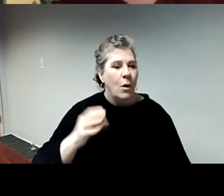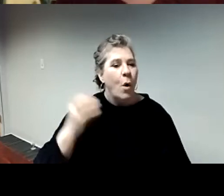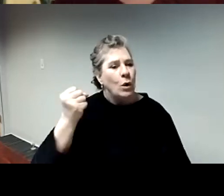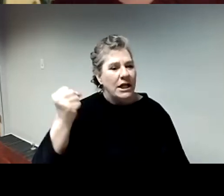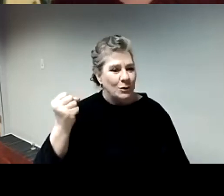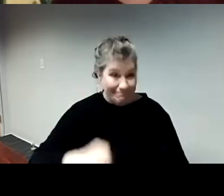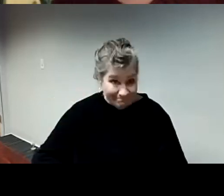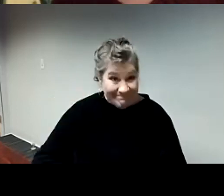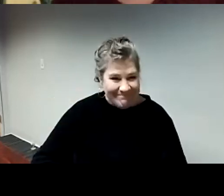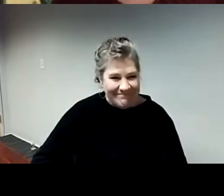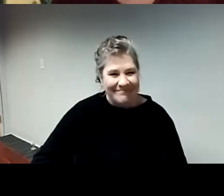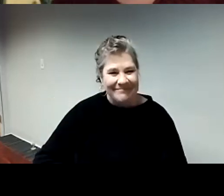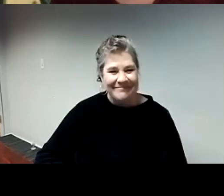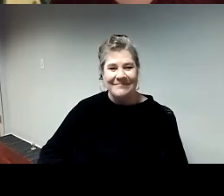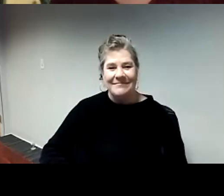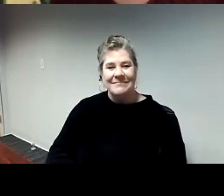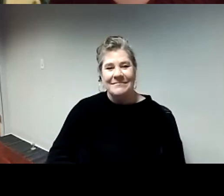those.